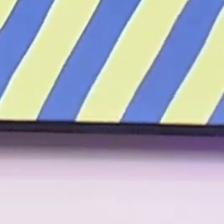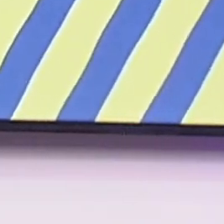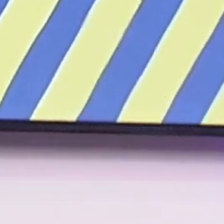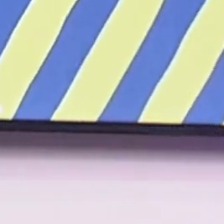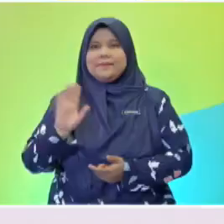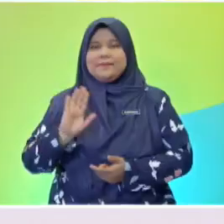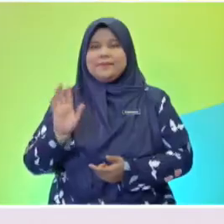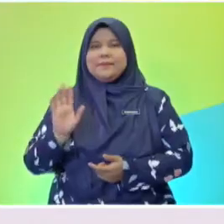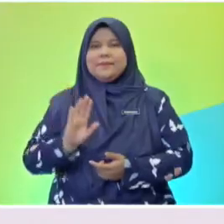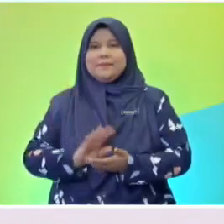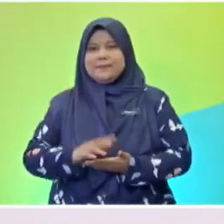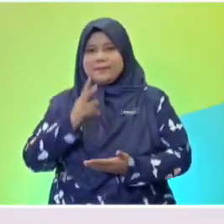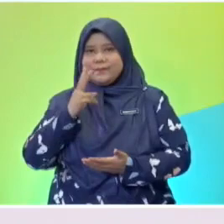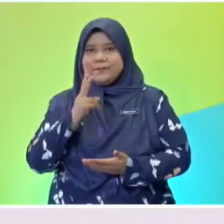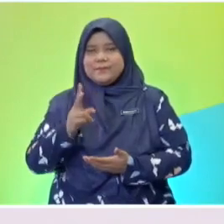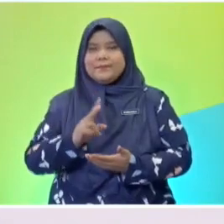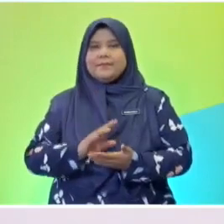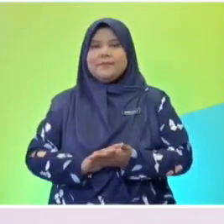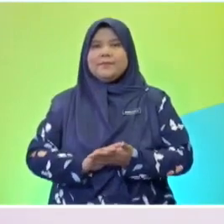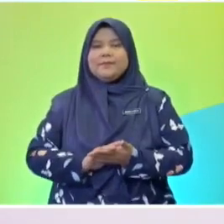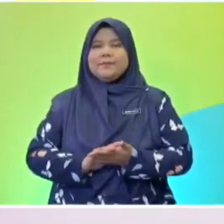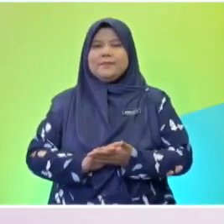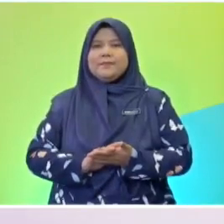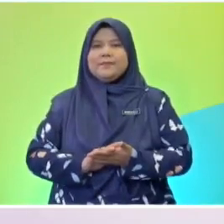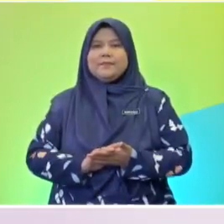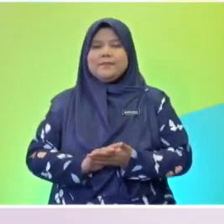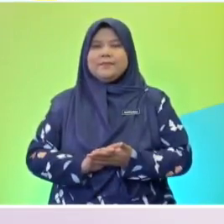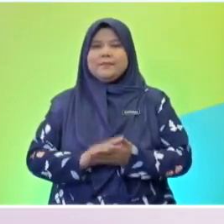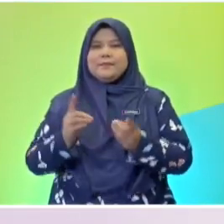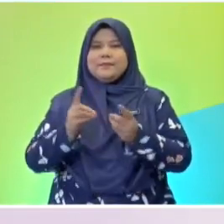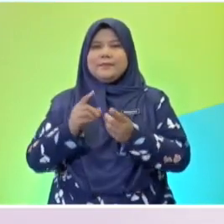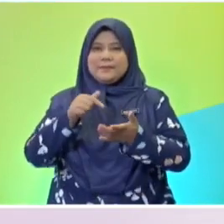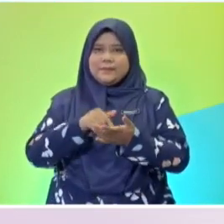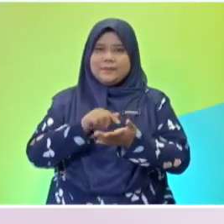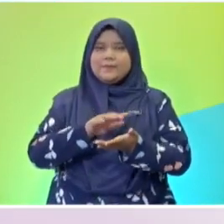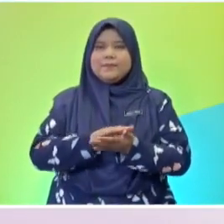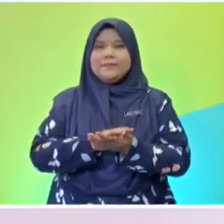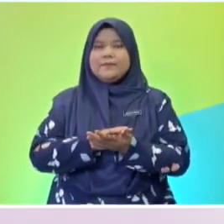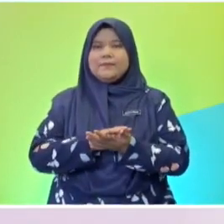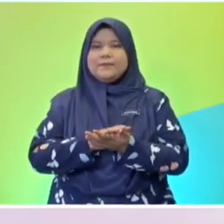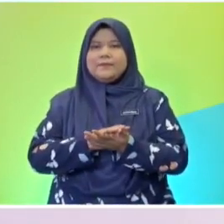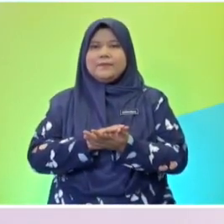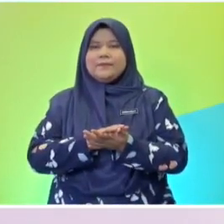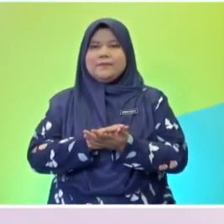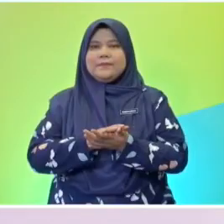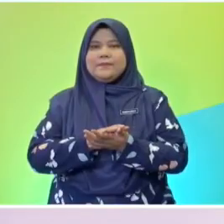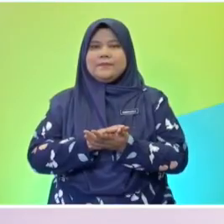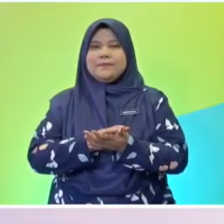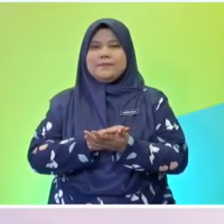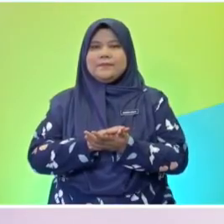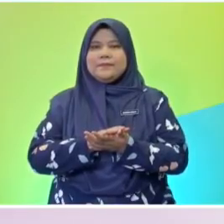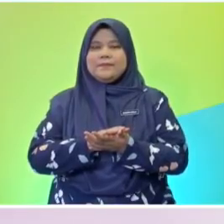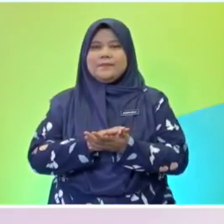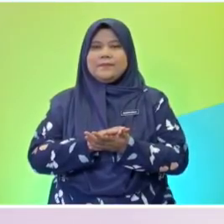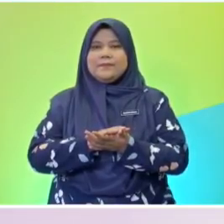Hi everyone, you are watching Pentaksiran Sumatif for Pentaksiran Bahasa Inggeris Menengah Rendah with me, Chris MJ, as well as Miss